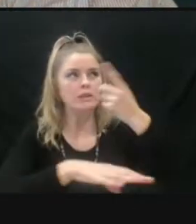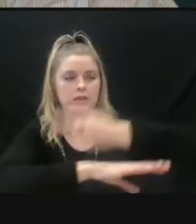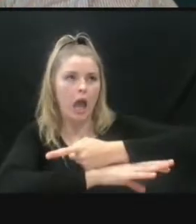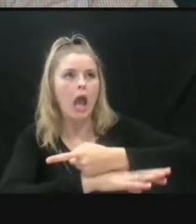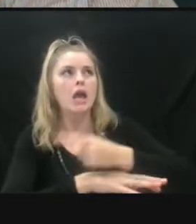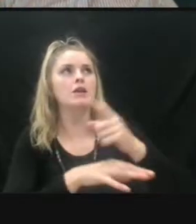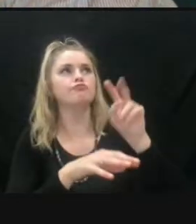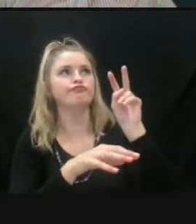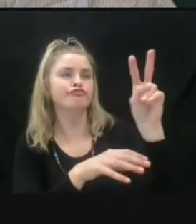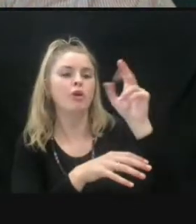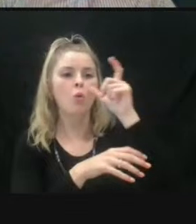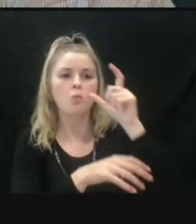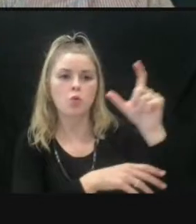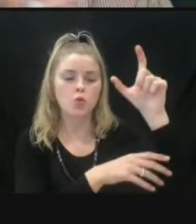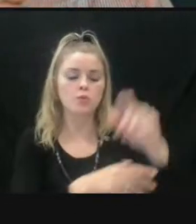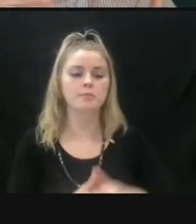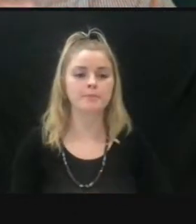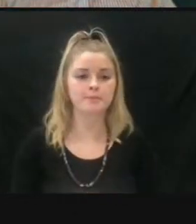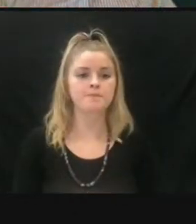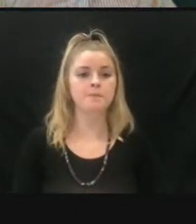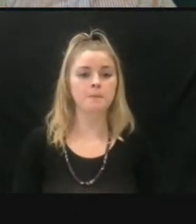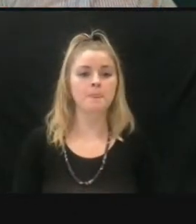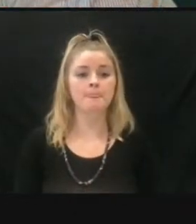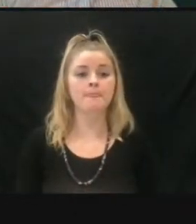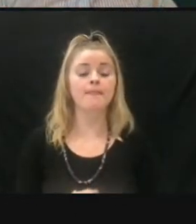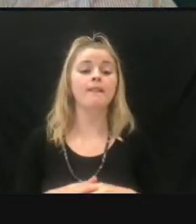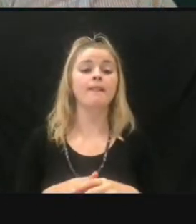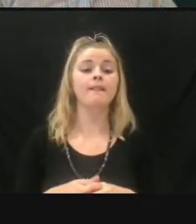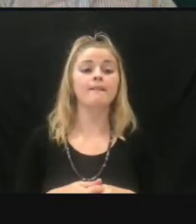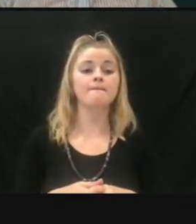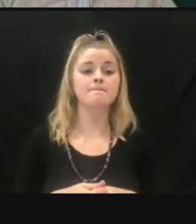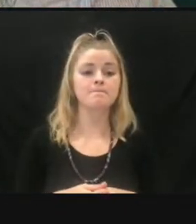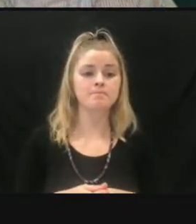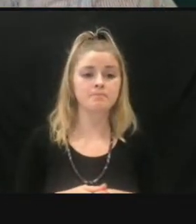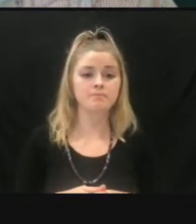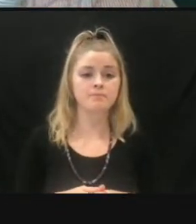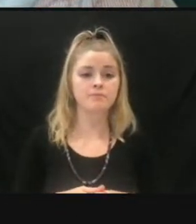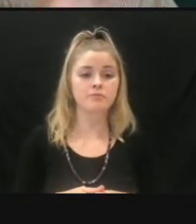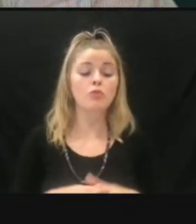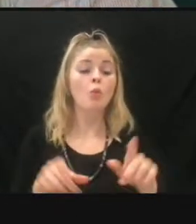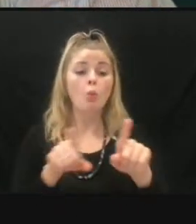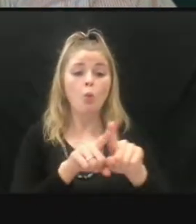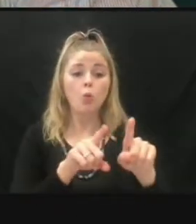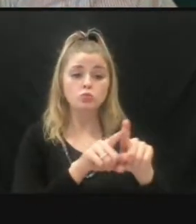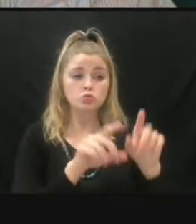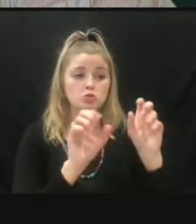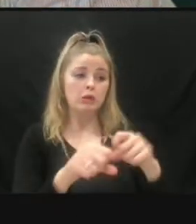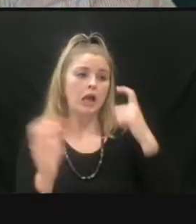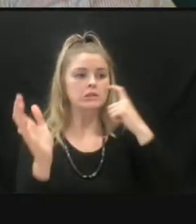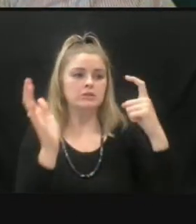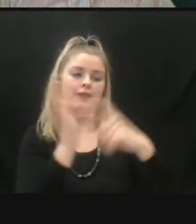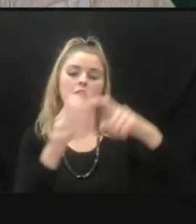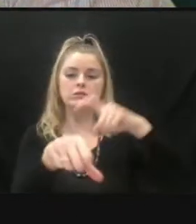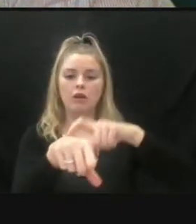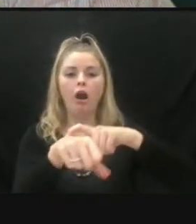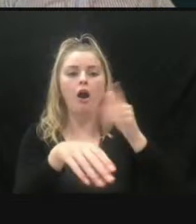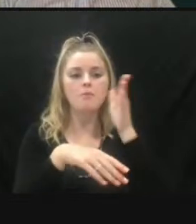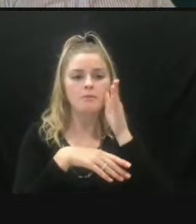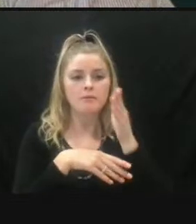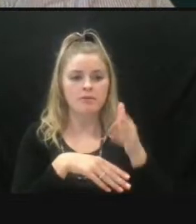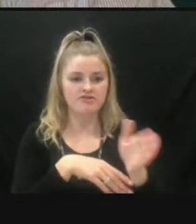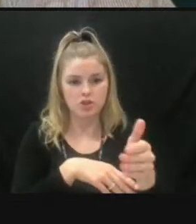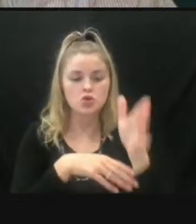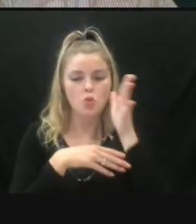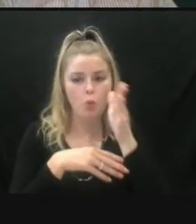na Chaham, which means the shad moon. It means the moon when the shad returns upstream, which is in March. It's the first full moon